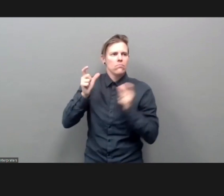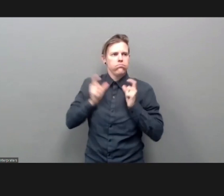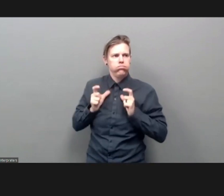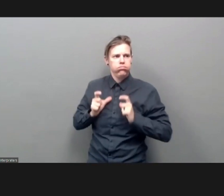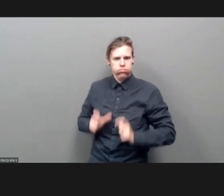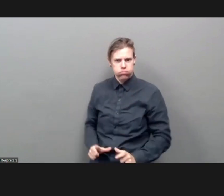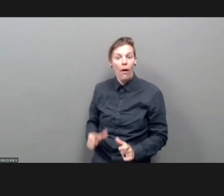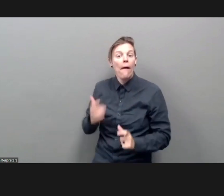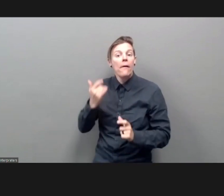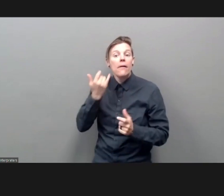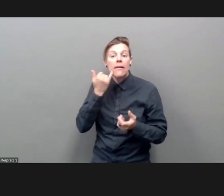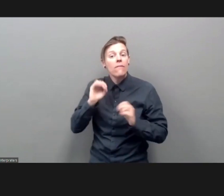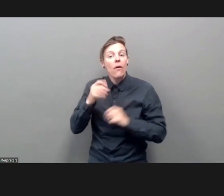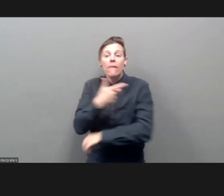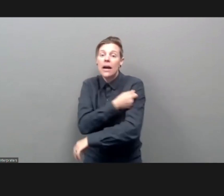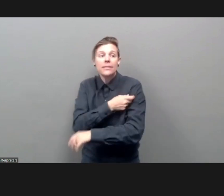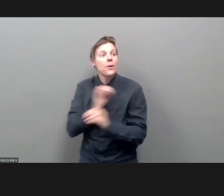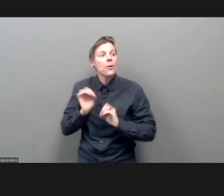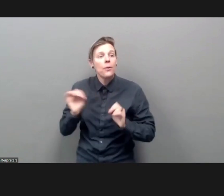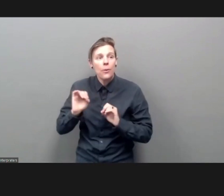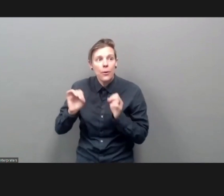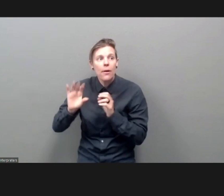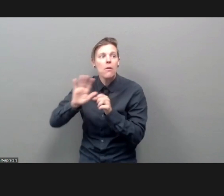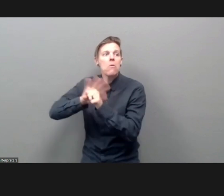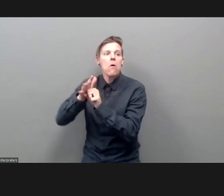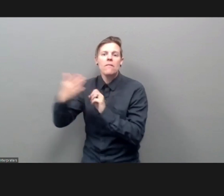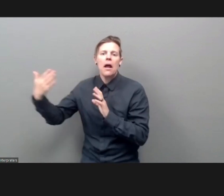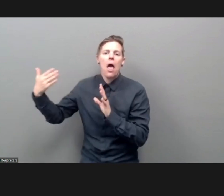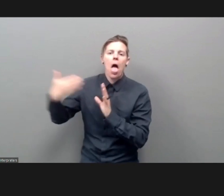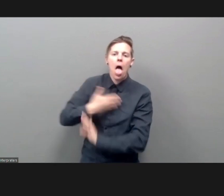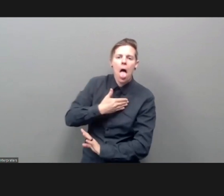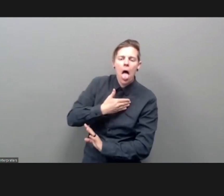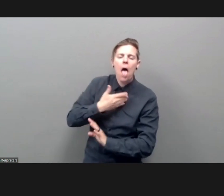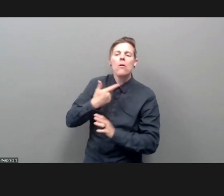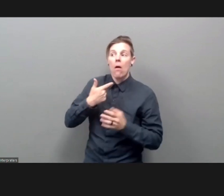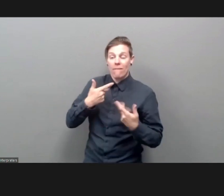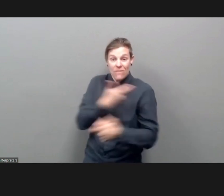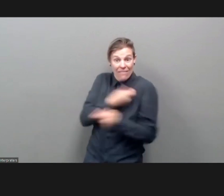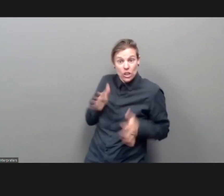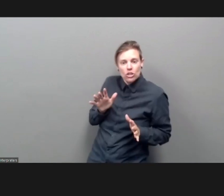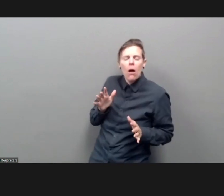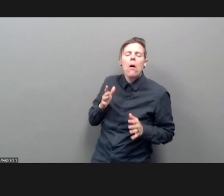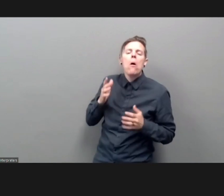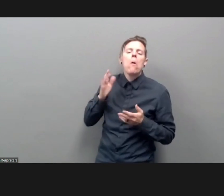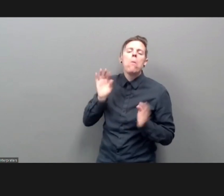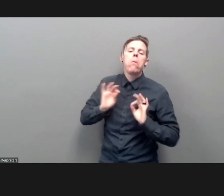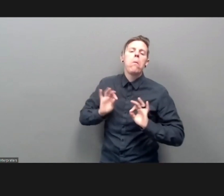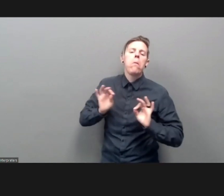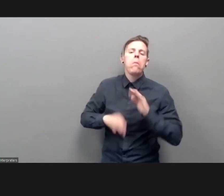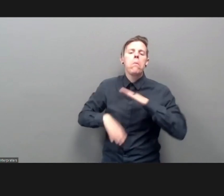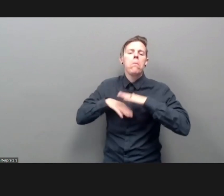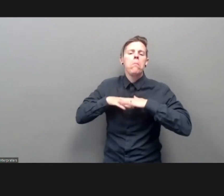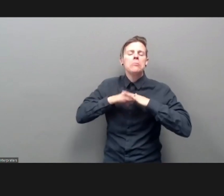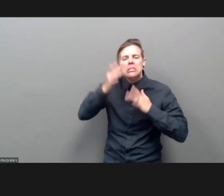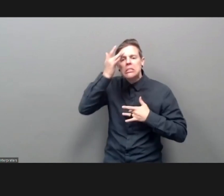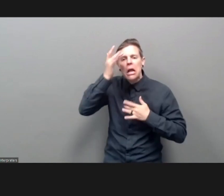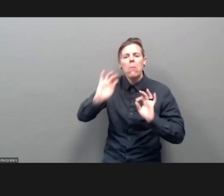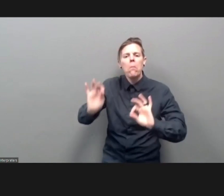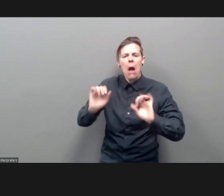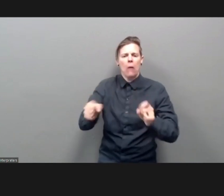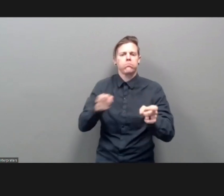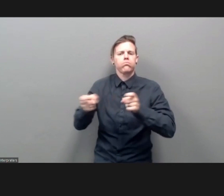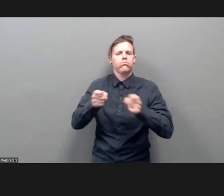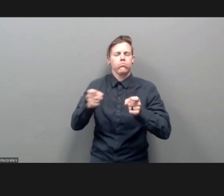symptoms, that you don't go to the hospital, and then most importantly, we don't lose our lives to this